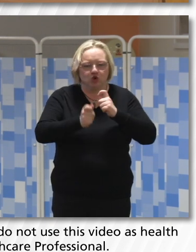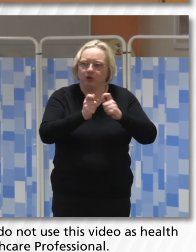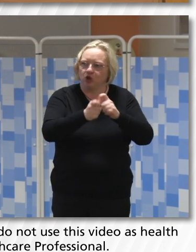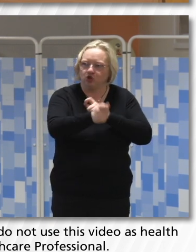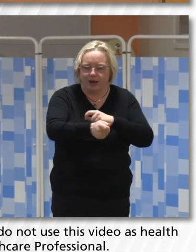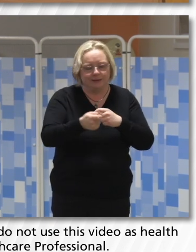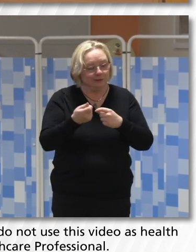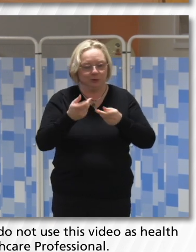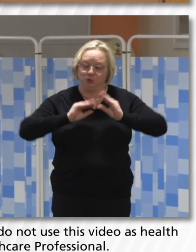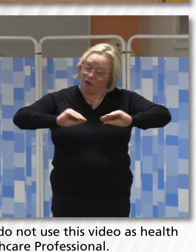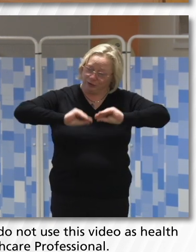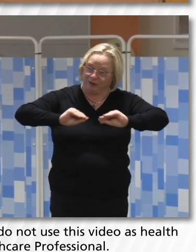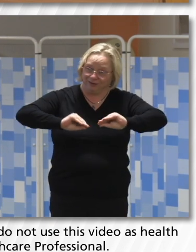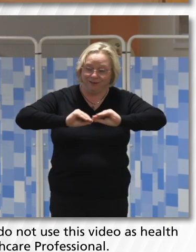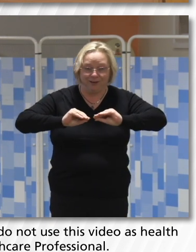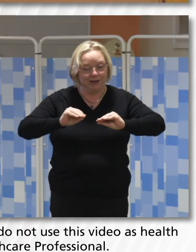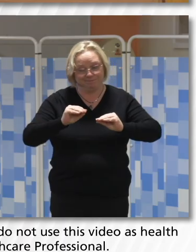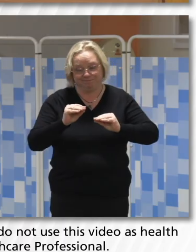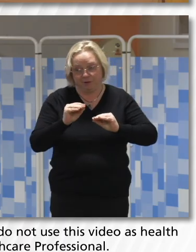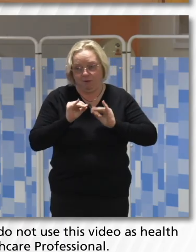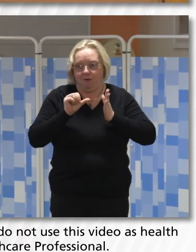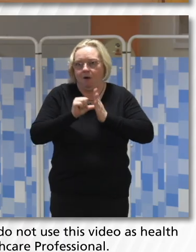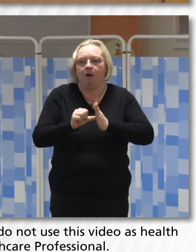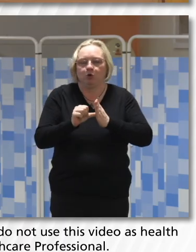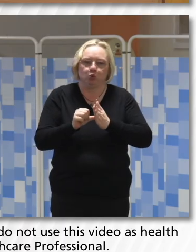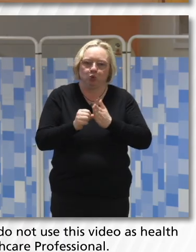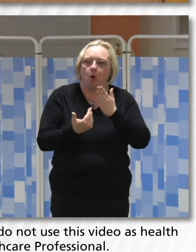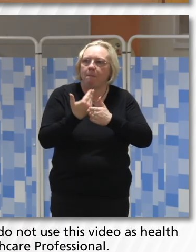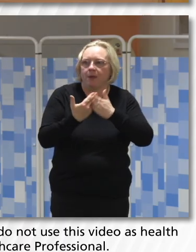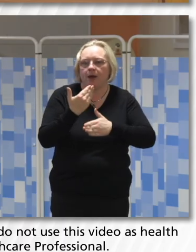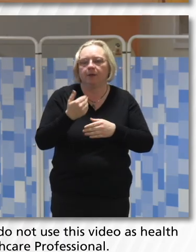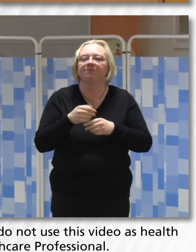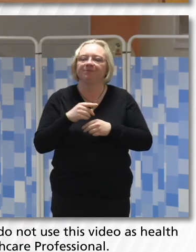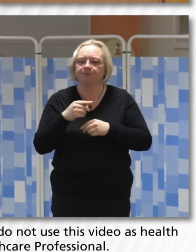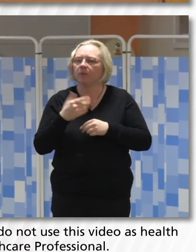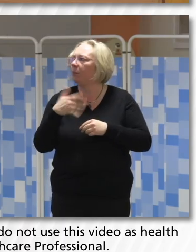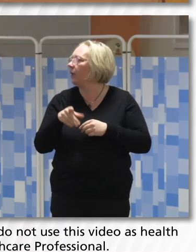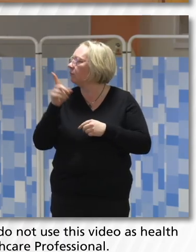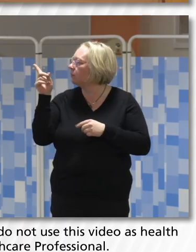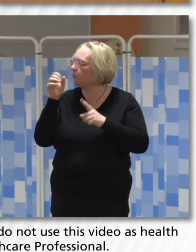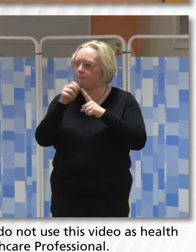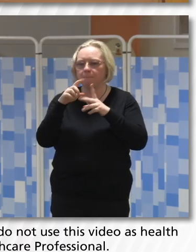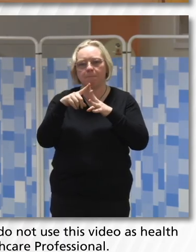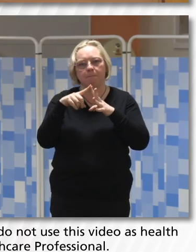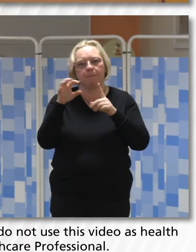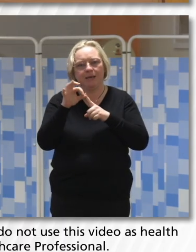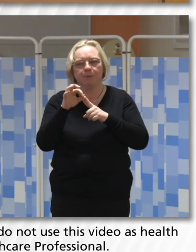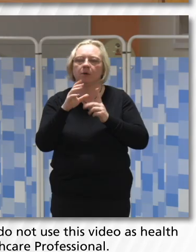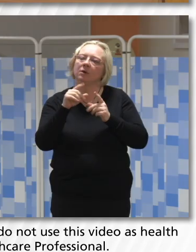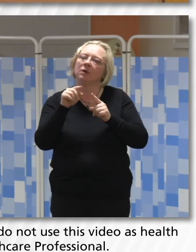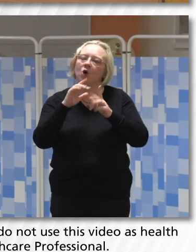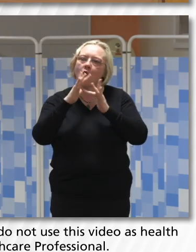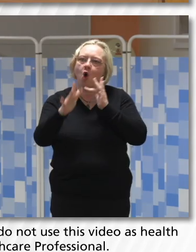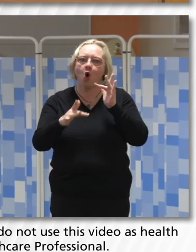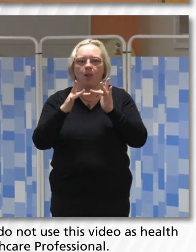doing the training to keep up to date. We've had something called PEEP, which was online physiotherapy during